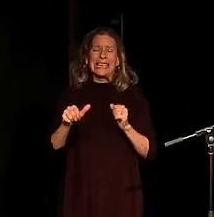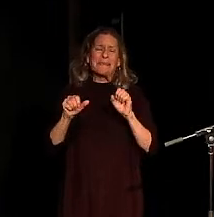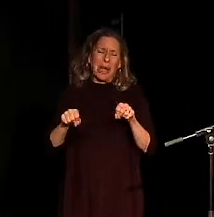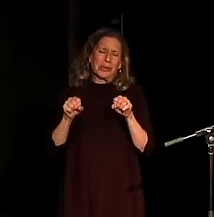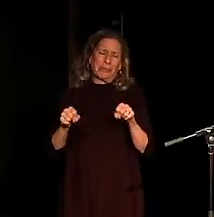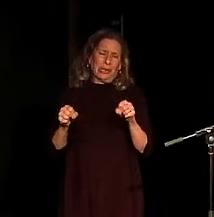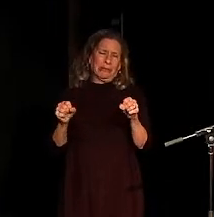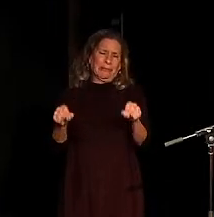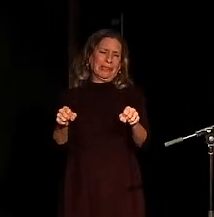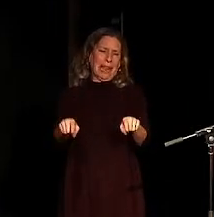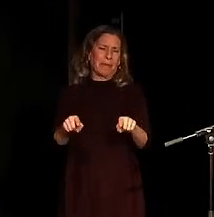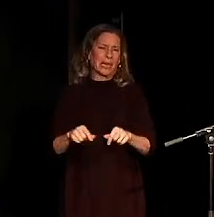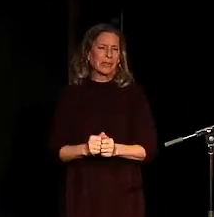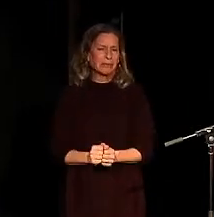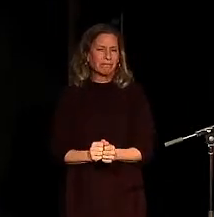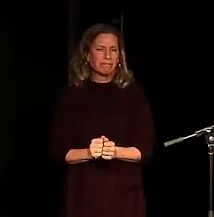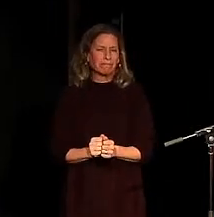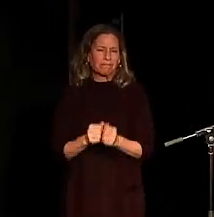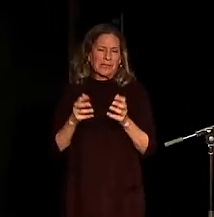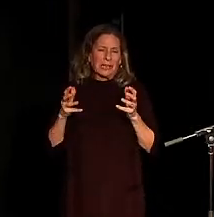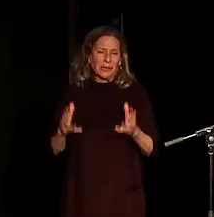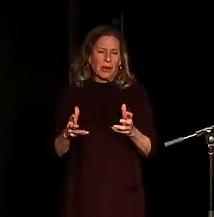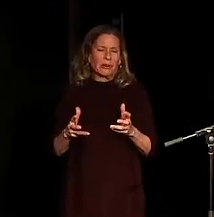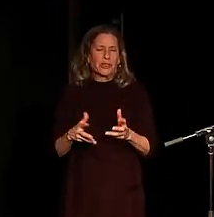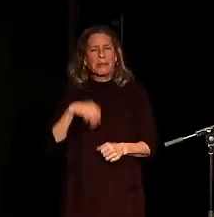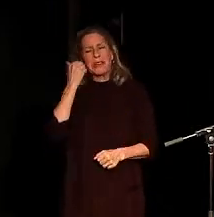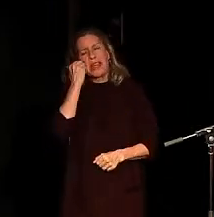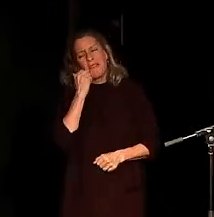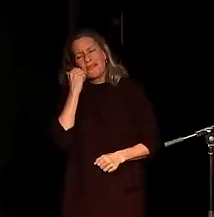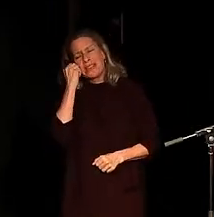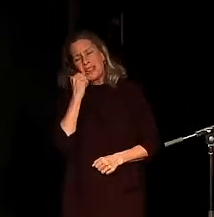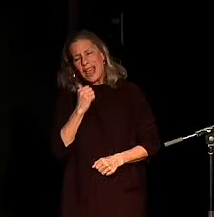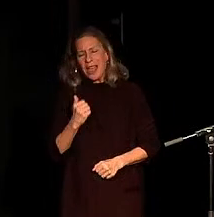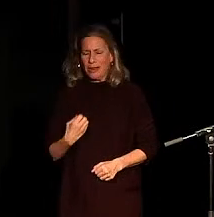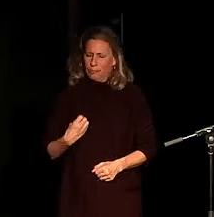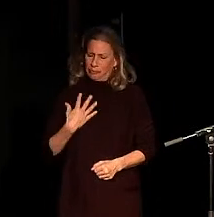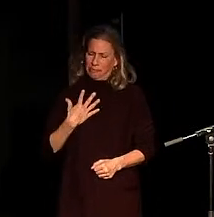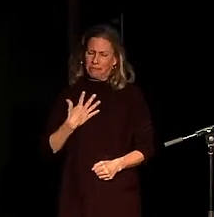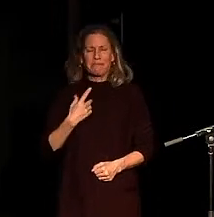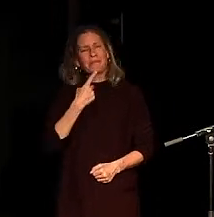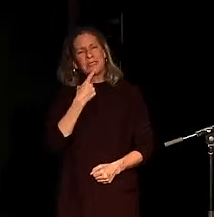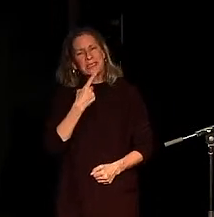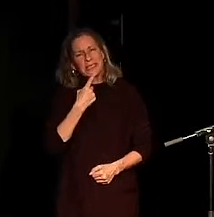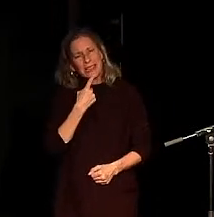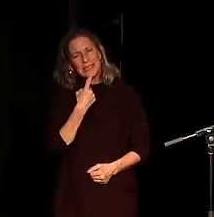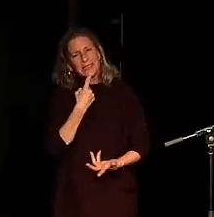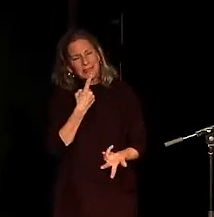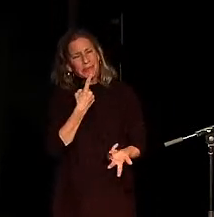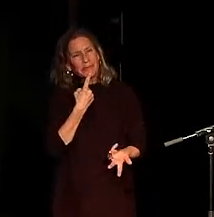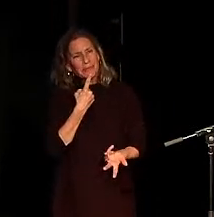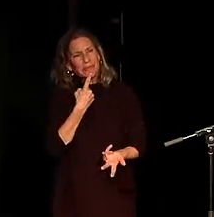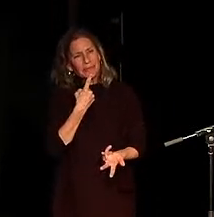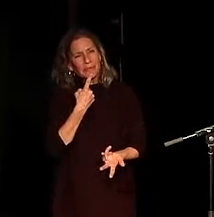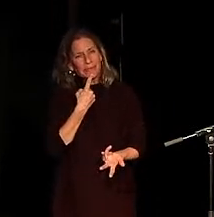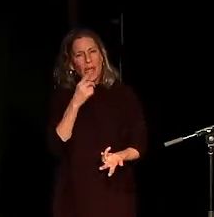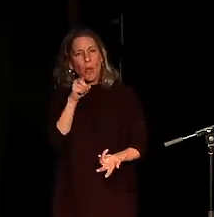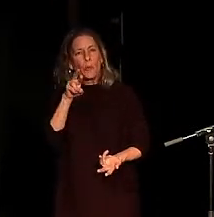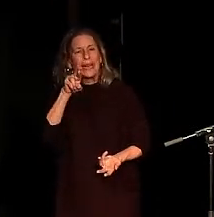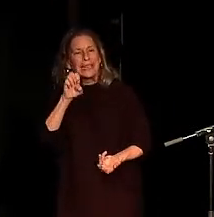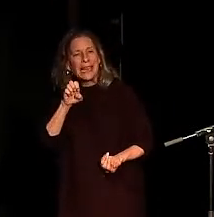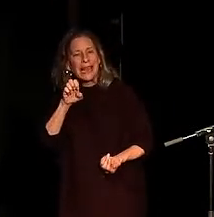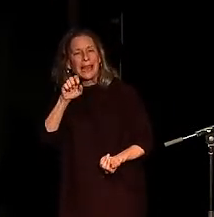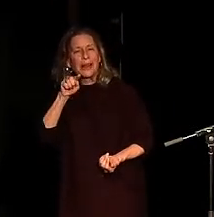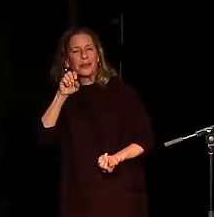kind of that encouragement at the end of a long day that says, you know, this is, you know, we dare to do more and we mean